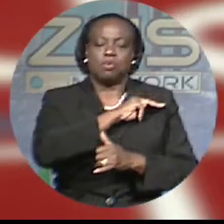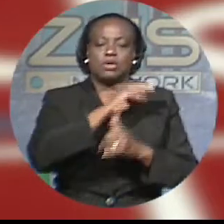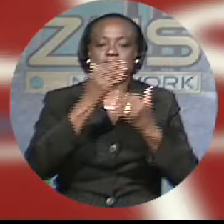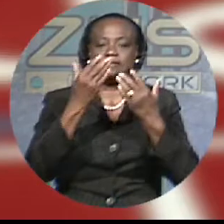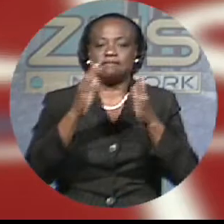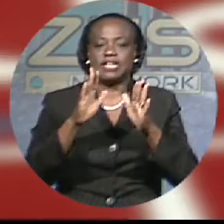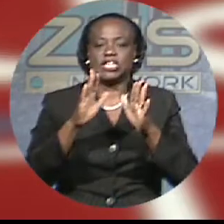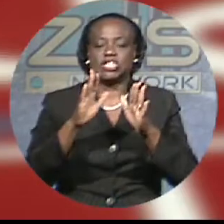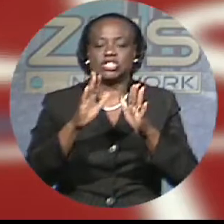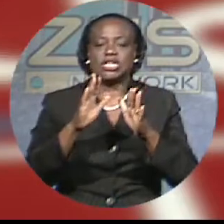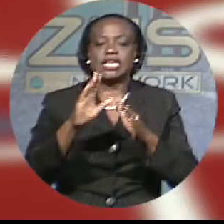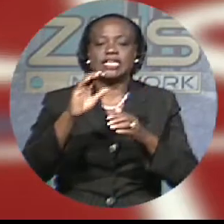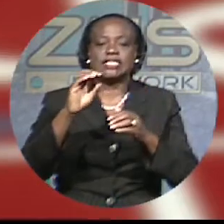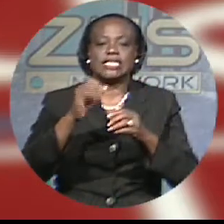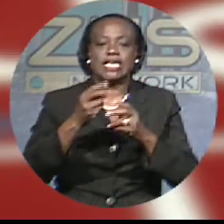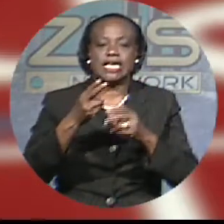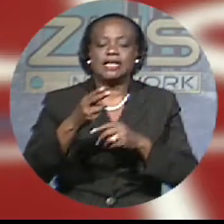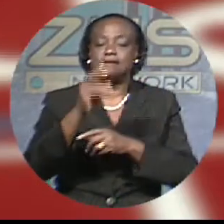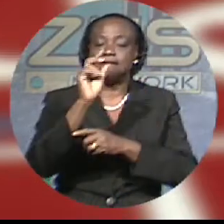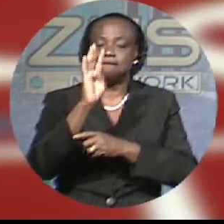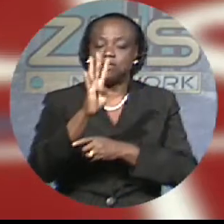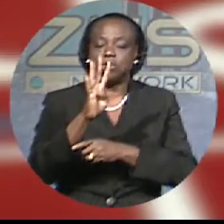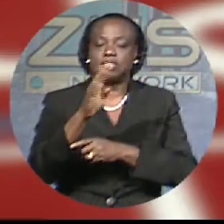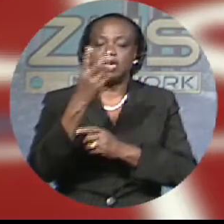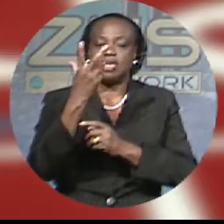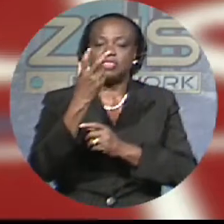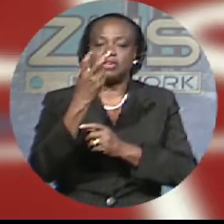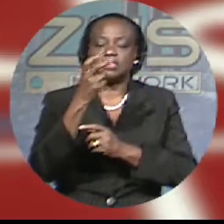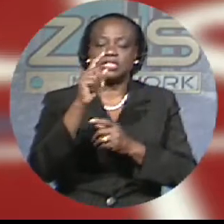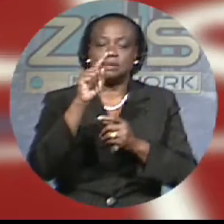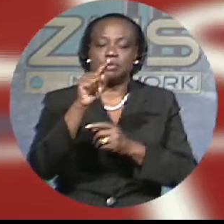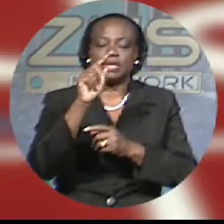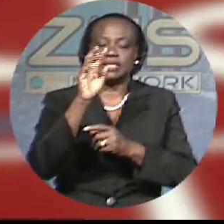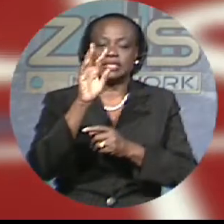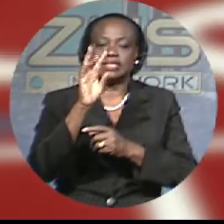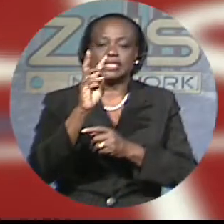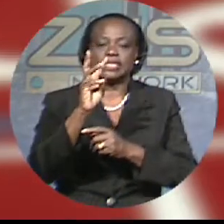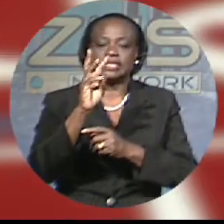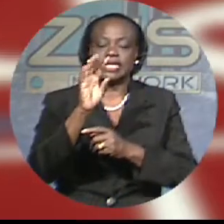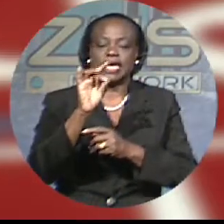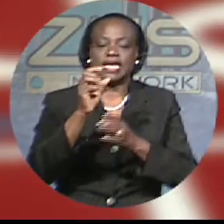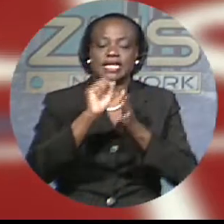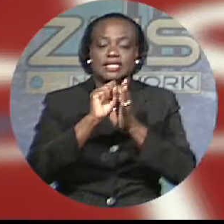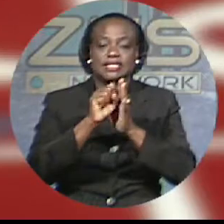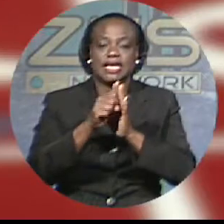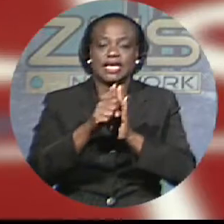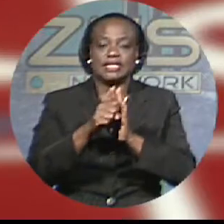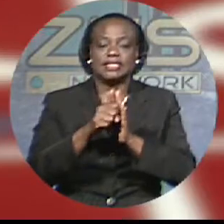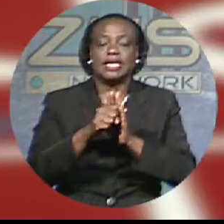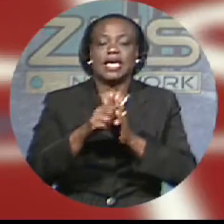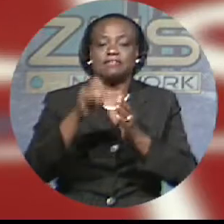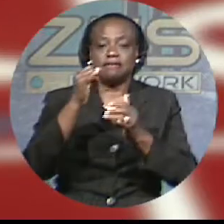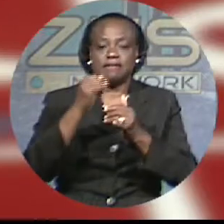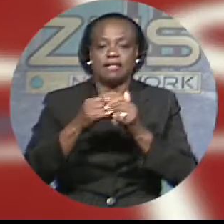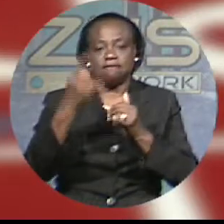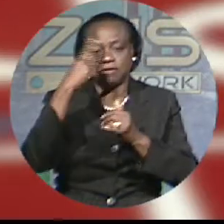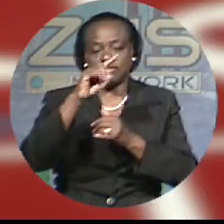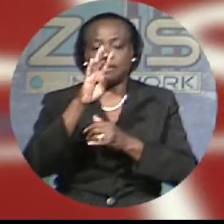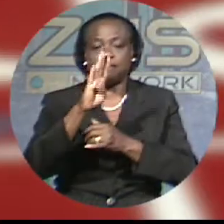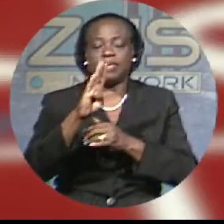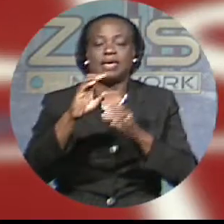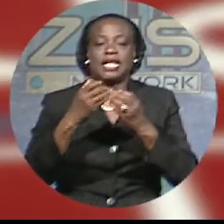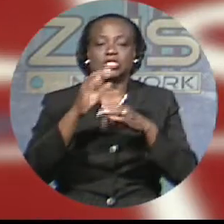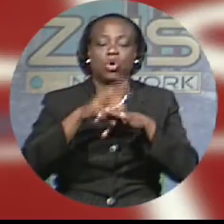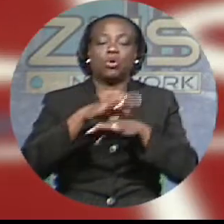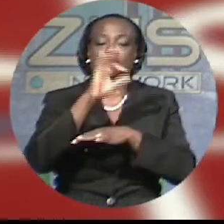his heat 4th in a personal best time of 13.86 seconds. That also qualified him for the B final on Saturday, where he will run out of